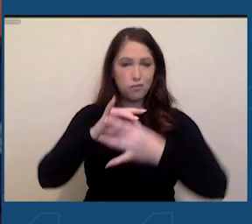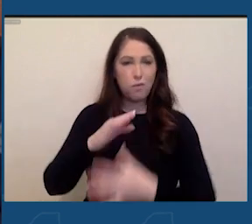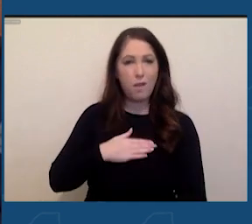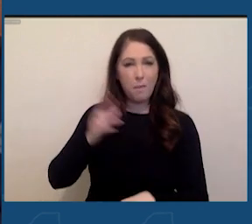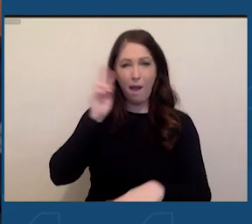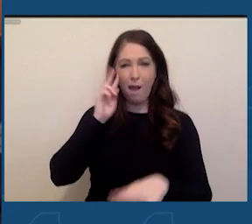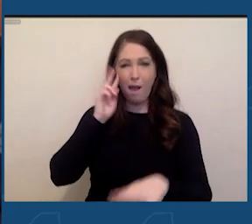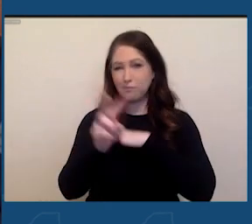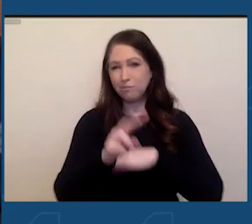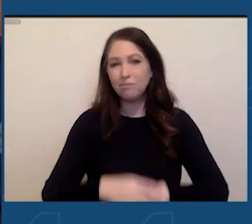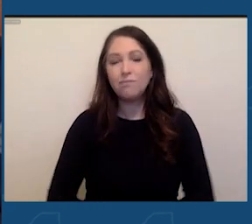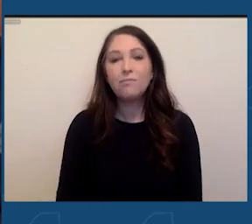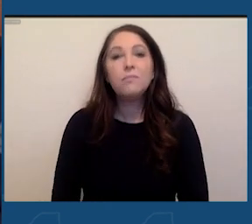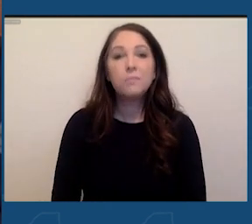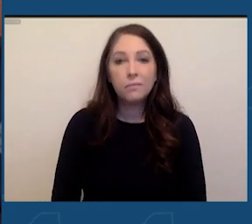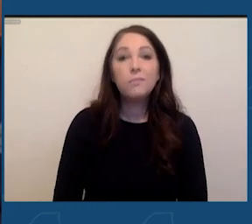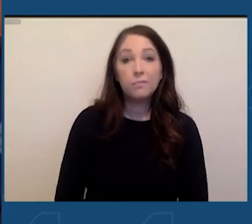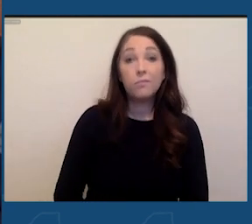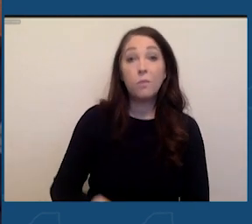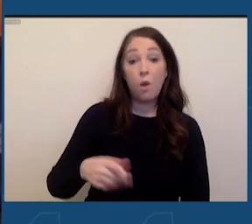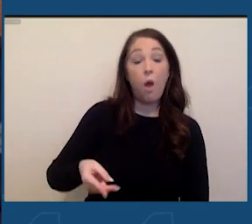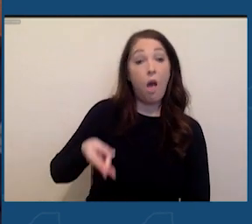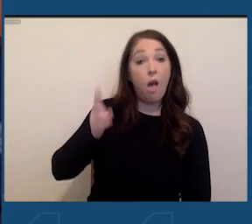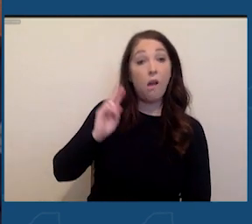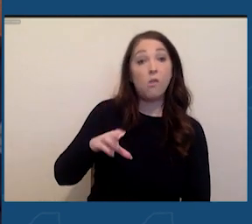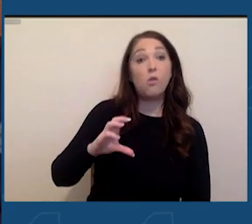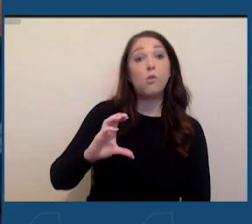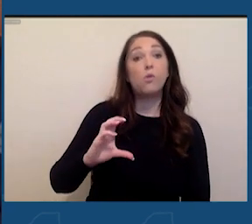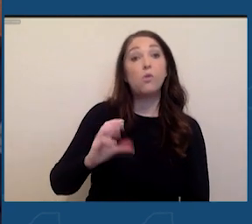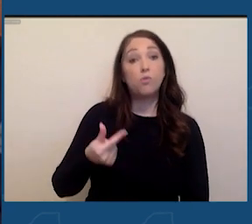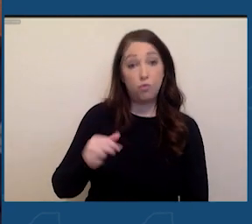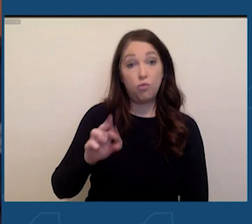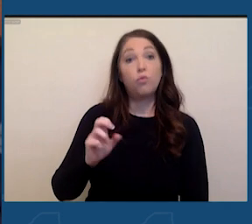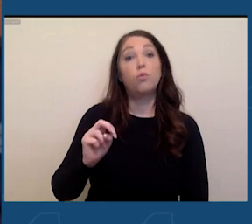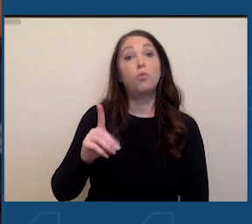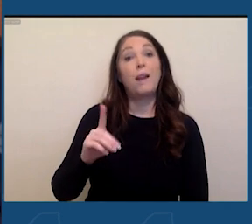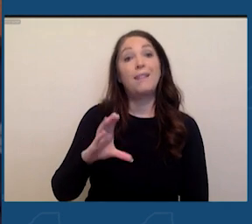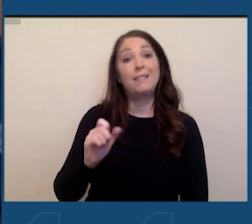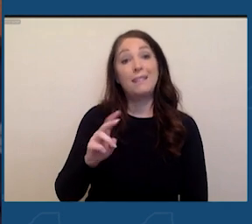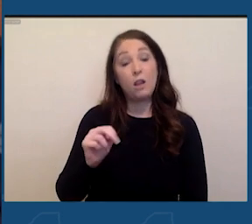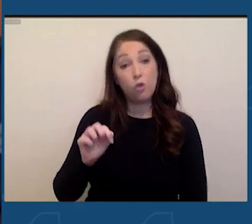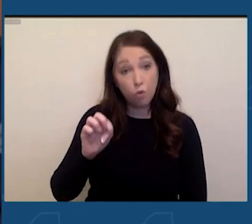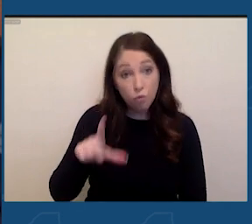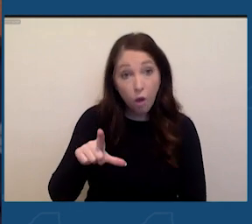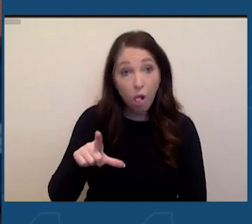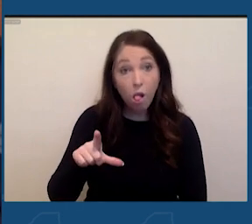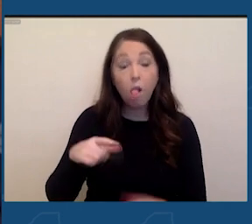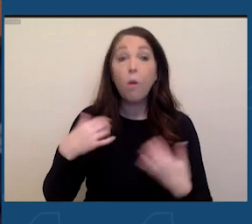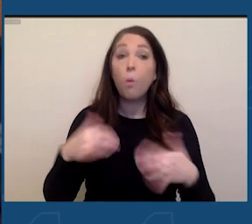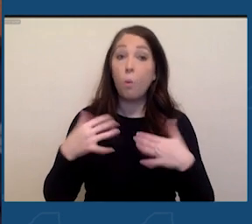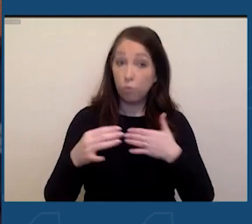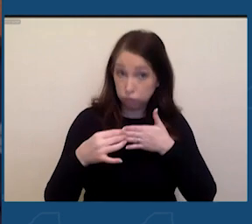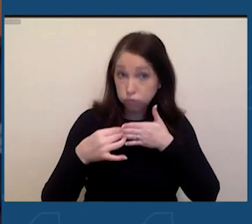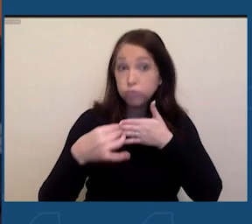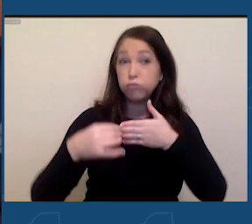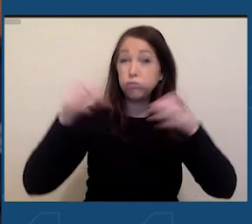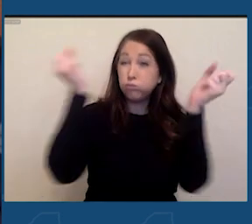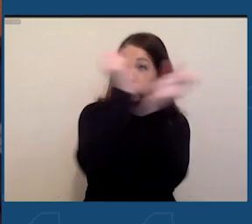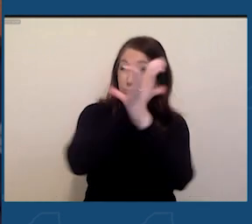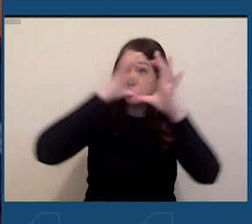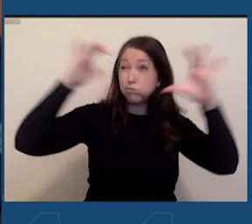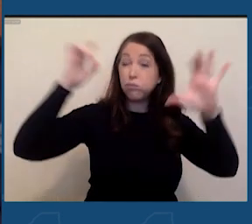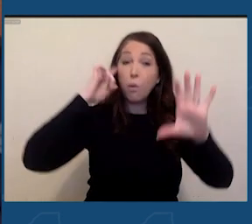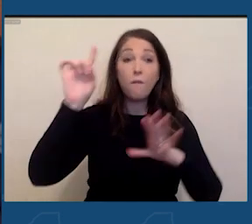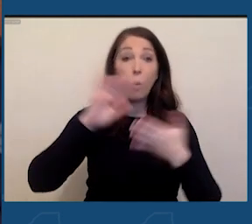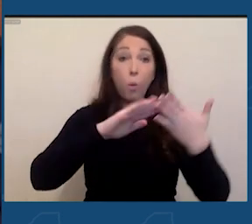Grand Central is doing a great job of putting forward the vision for the community. Is really engaged in